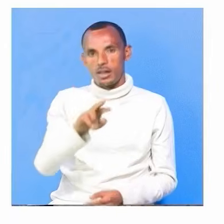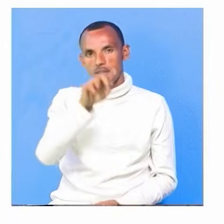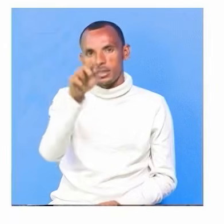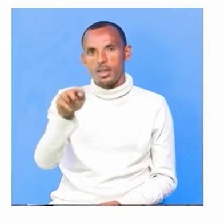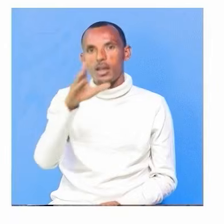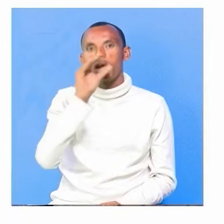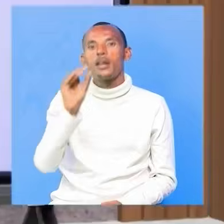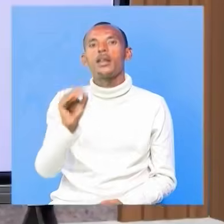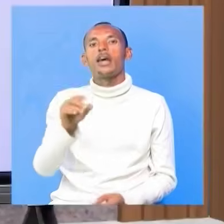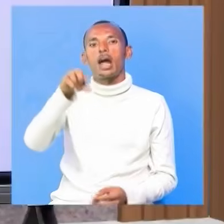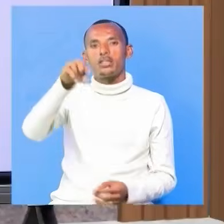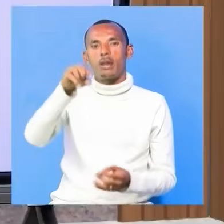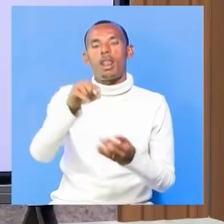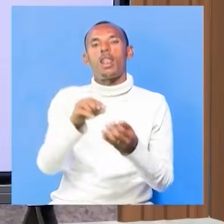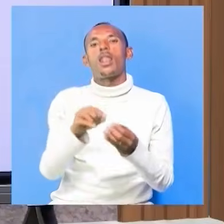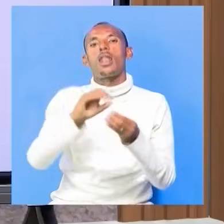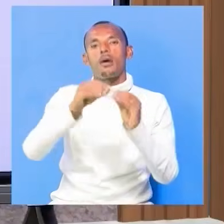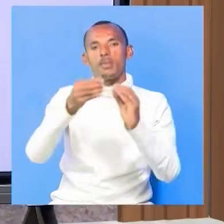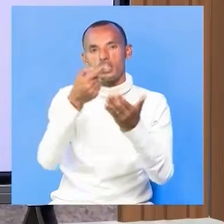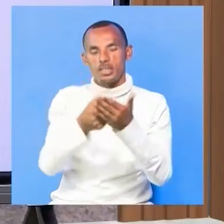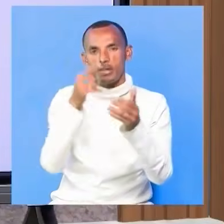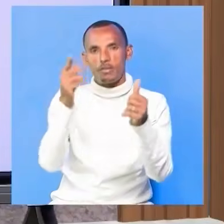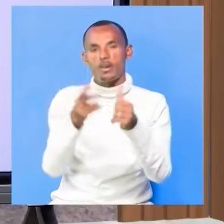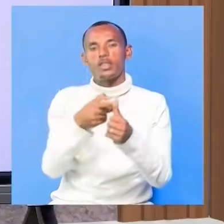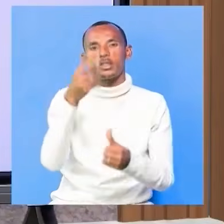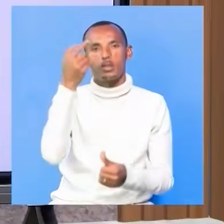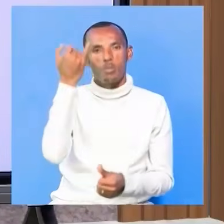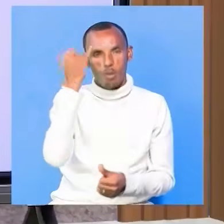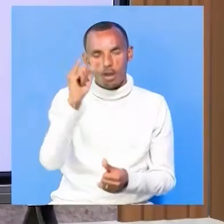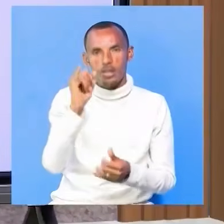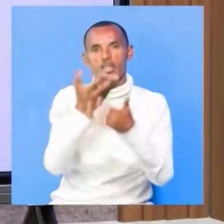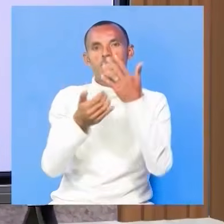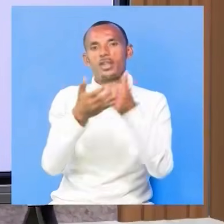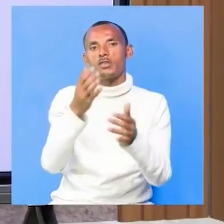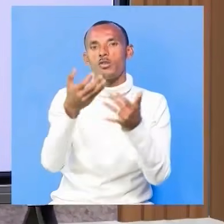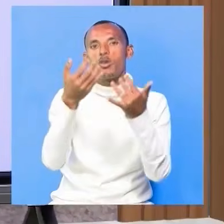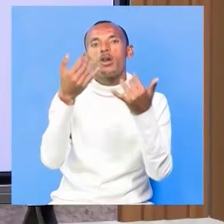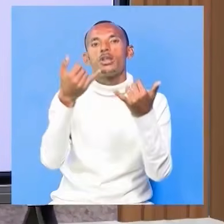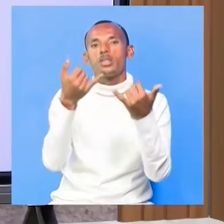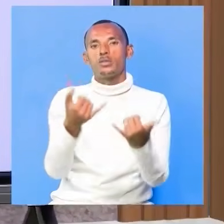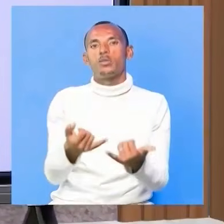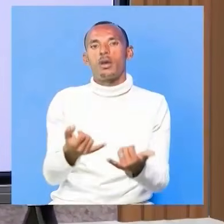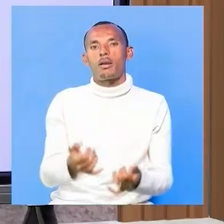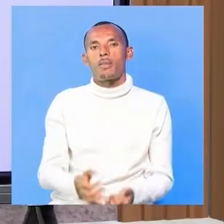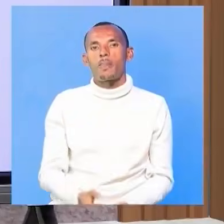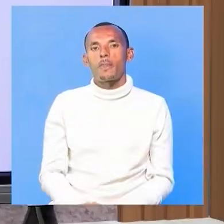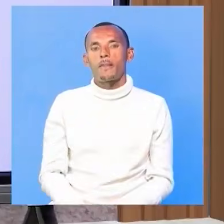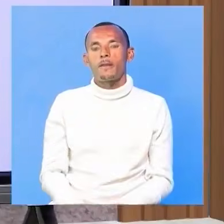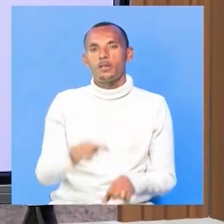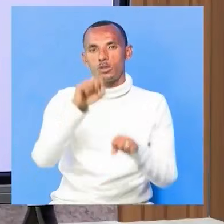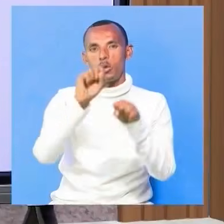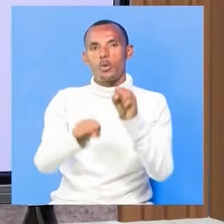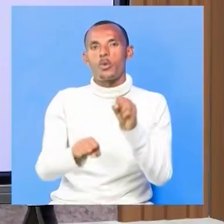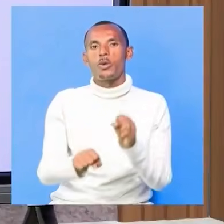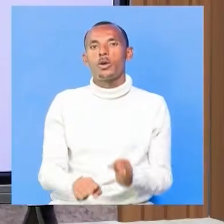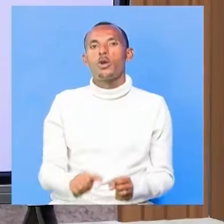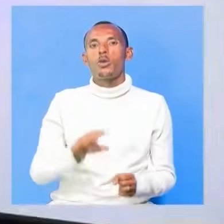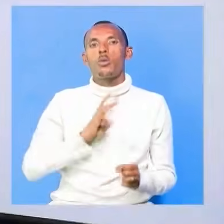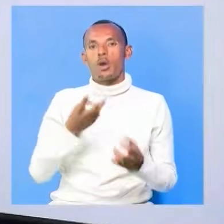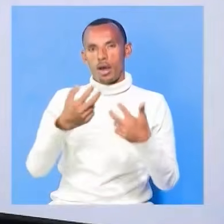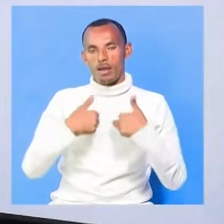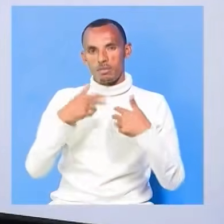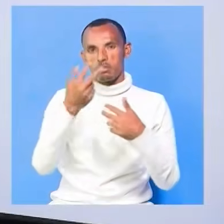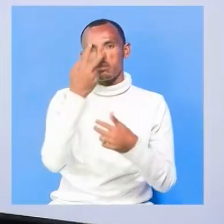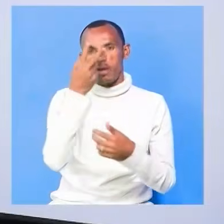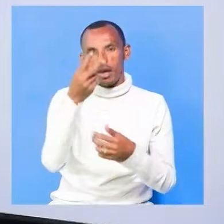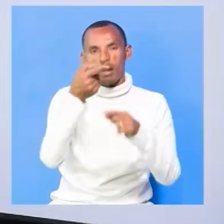rational number. Okay, so this is the first point of discussion for today. Okay, so